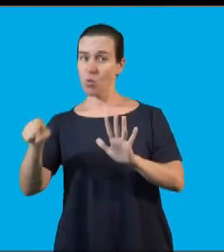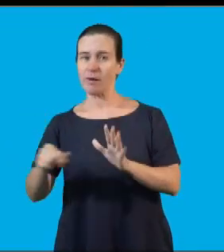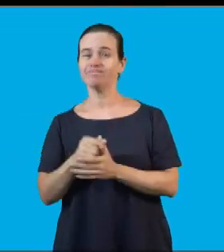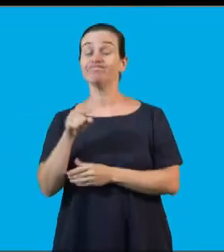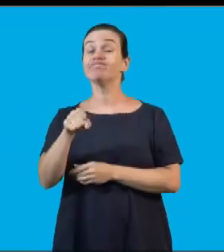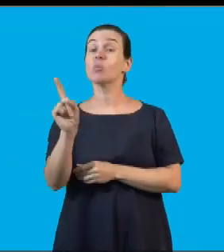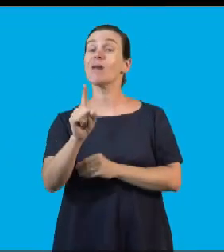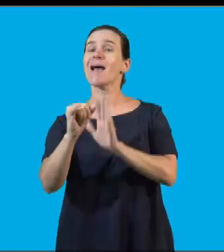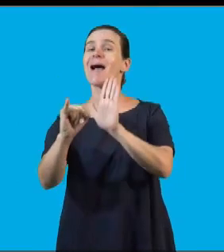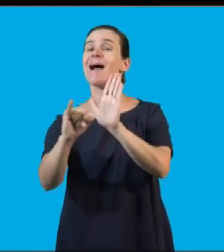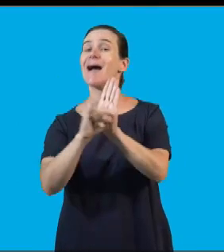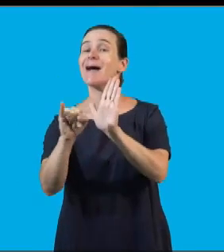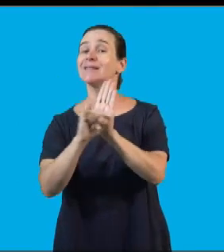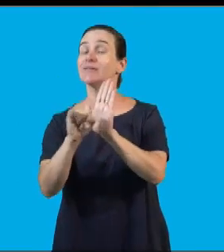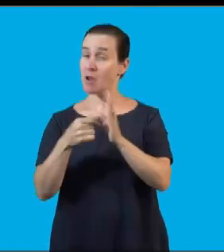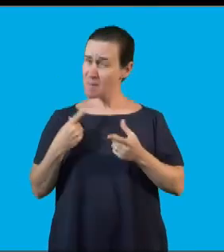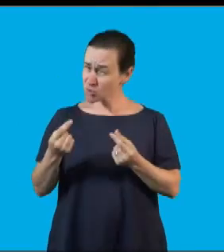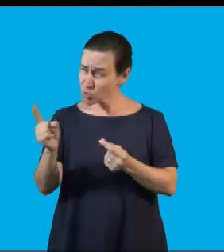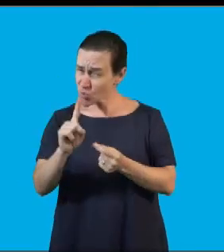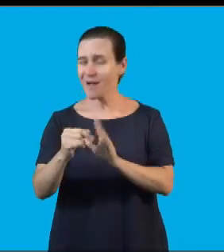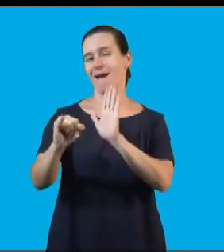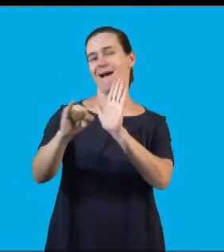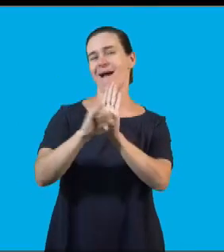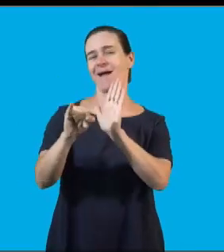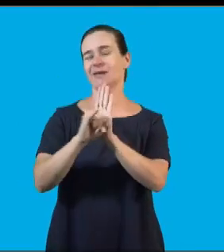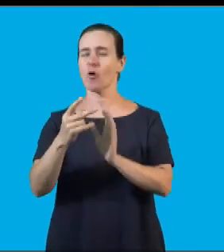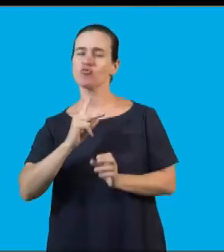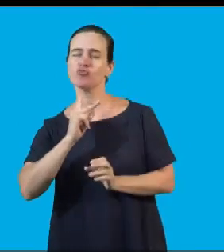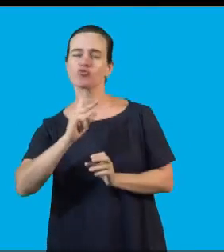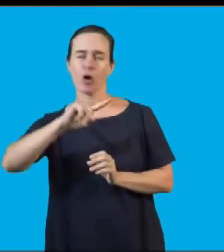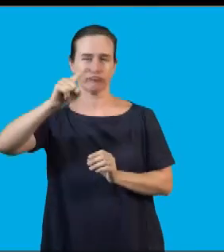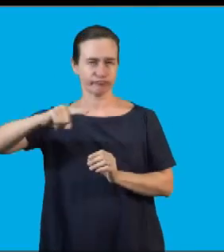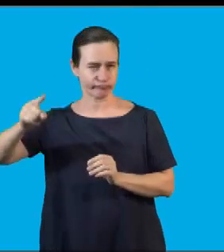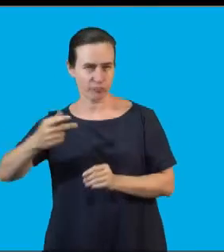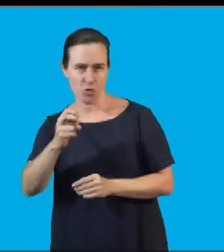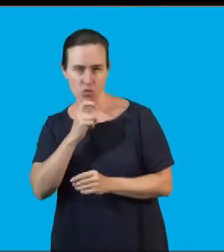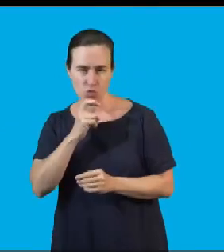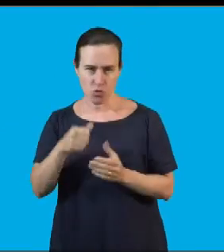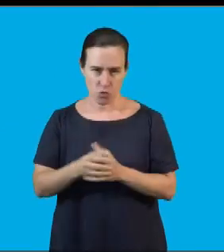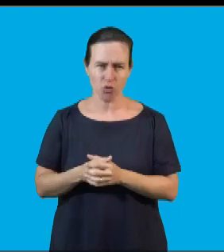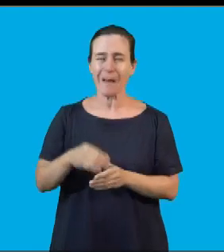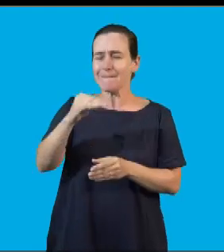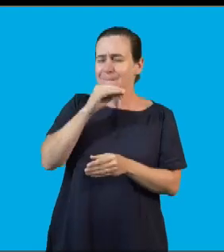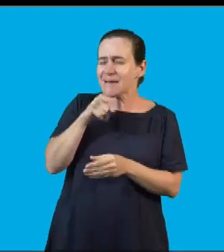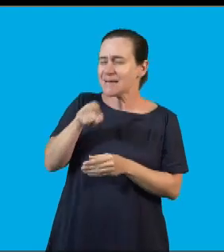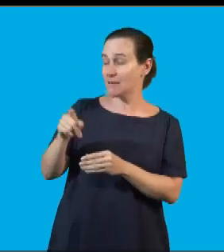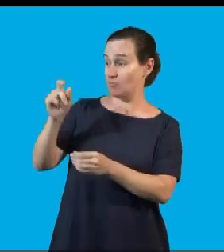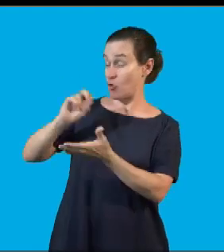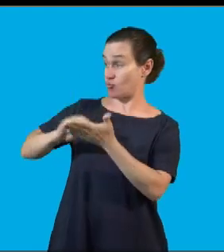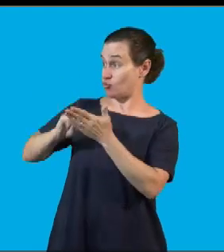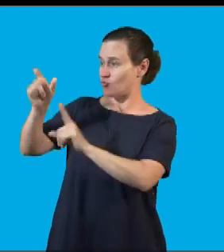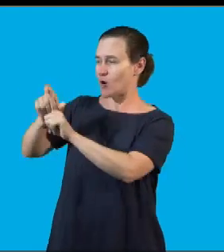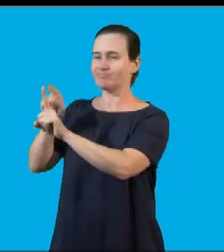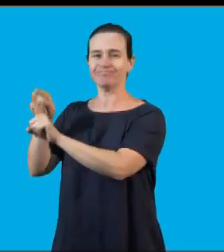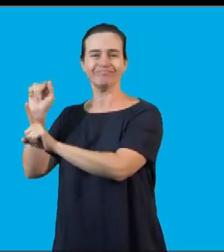1.6.1 is identify, there's my verb of questioning, the tone used. So tone shows the writer's attitude,